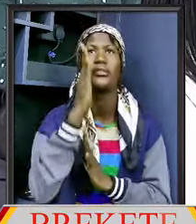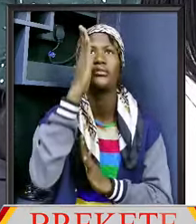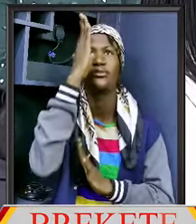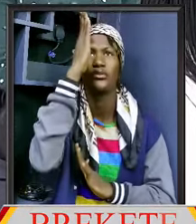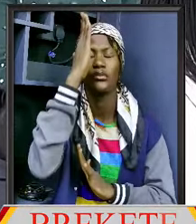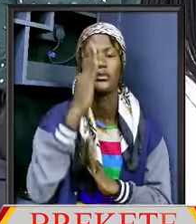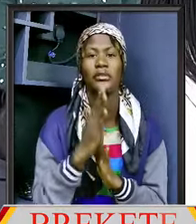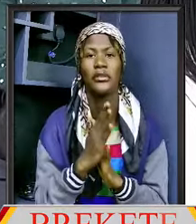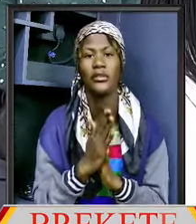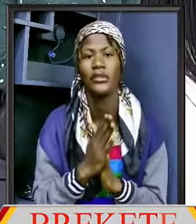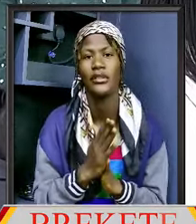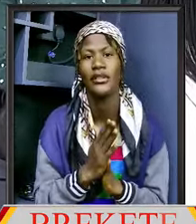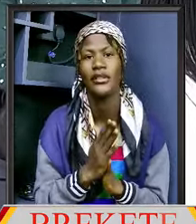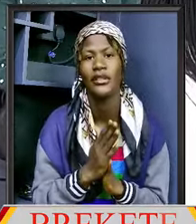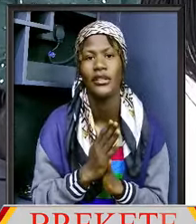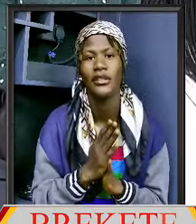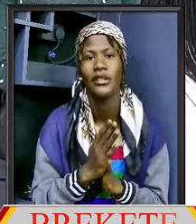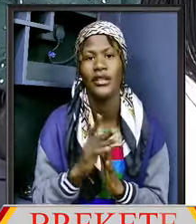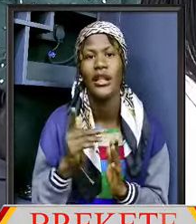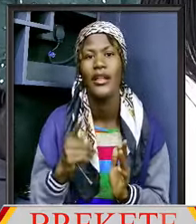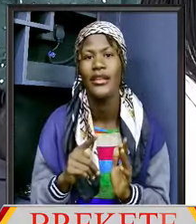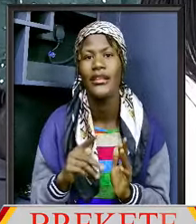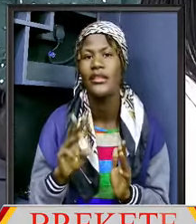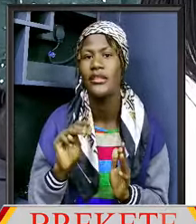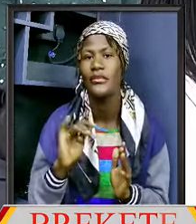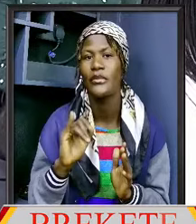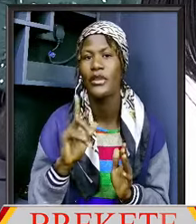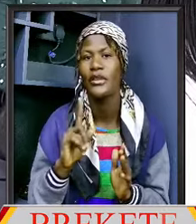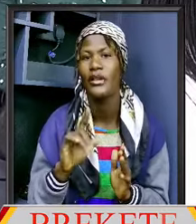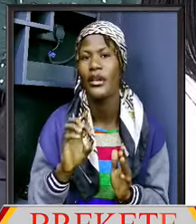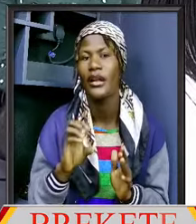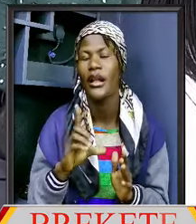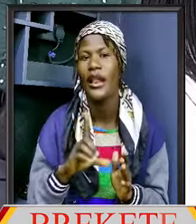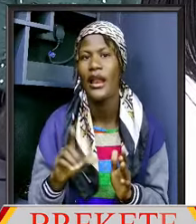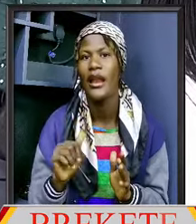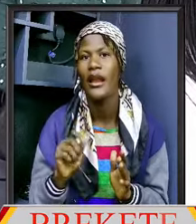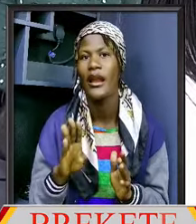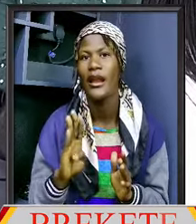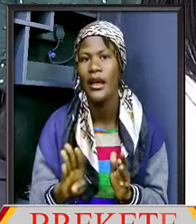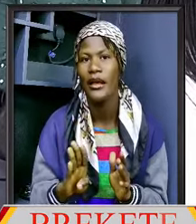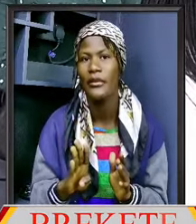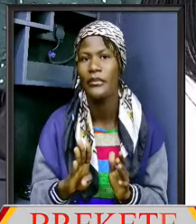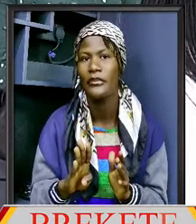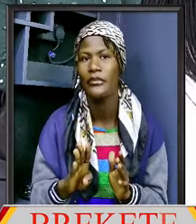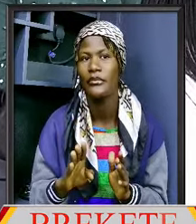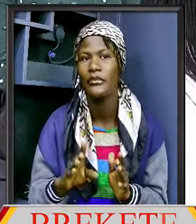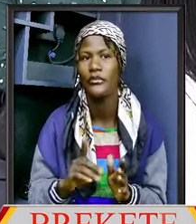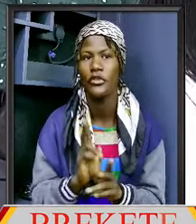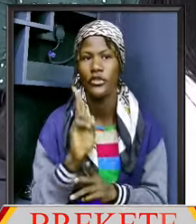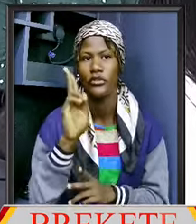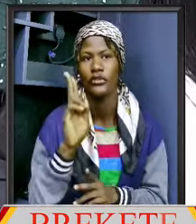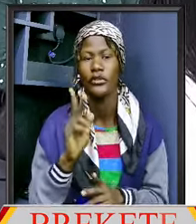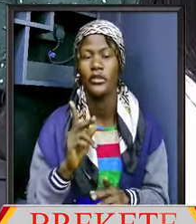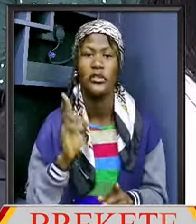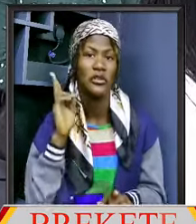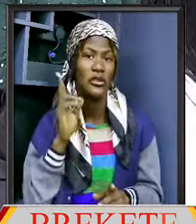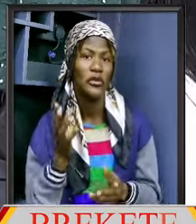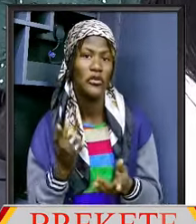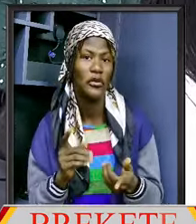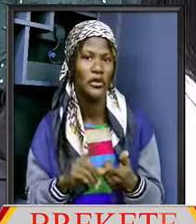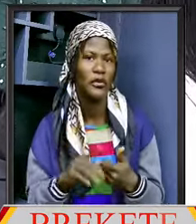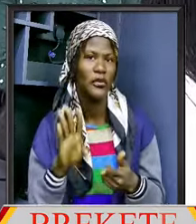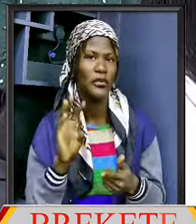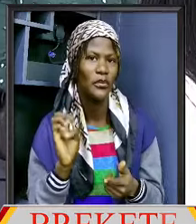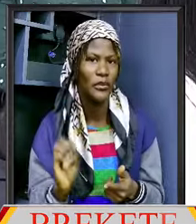lab, they tell you, the person fit, you know, tell it like consultant, Aisha. You go want be like me. You go